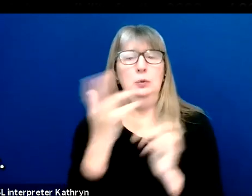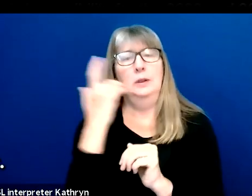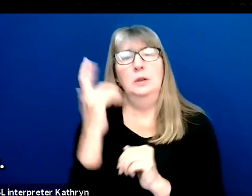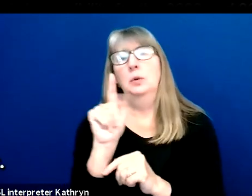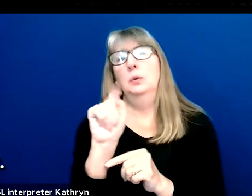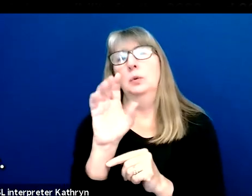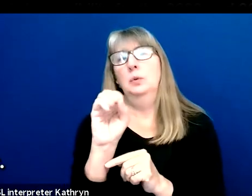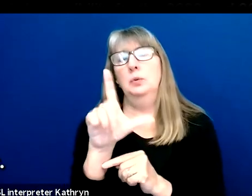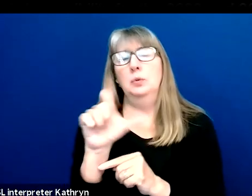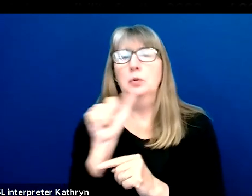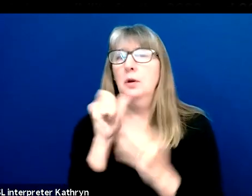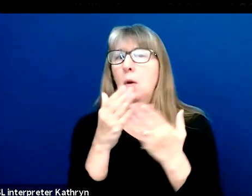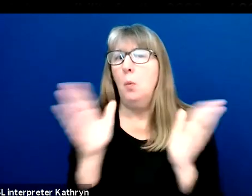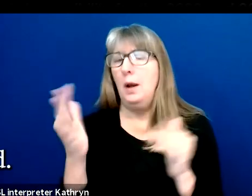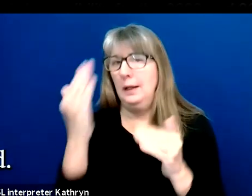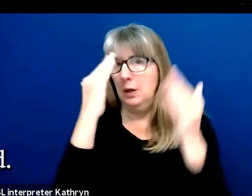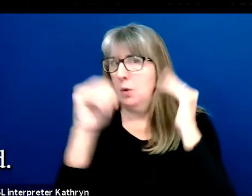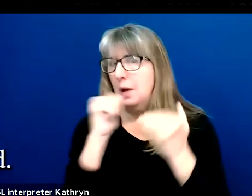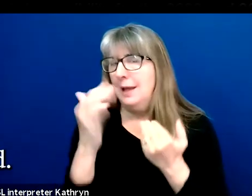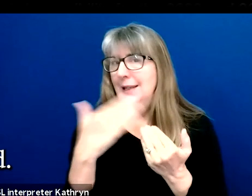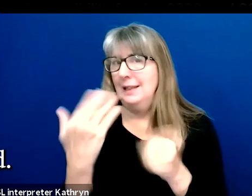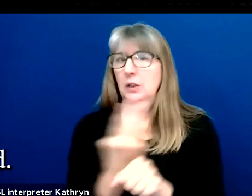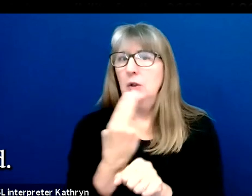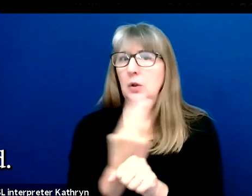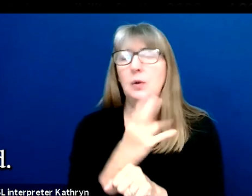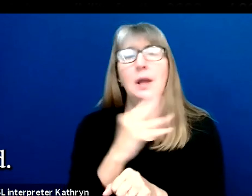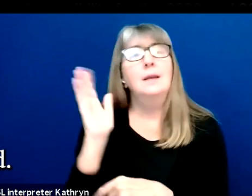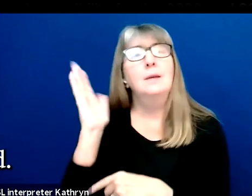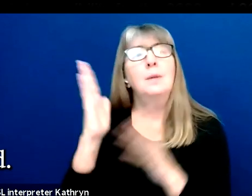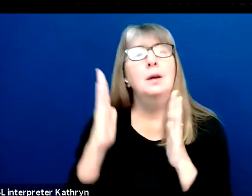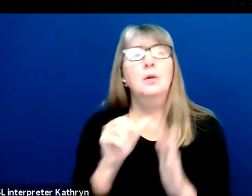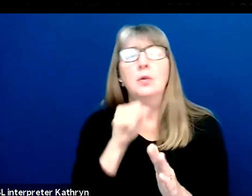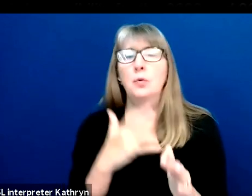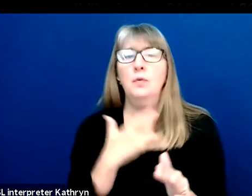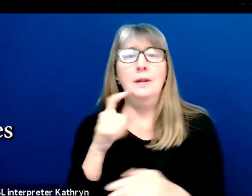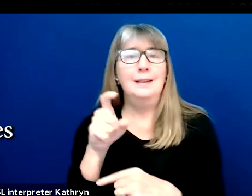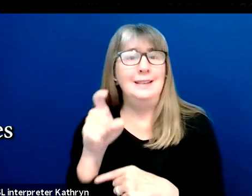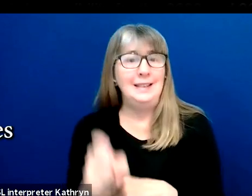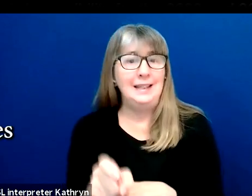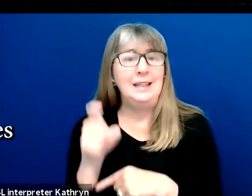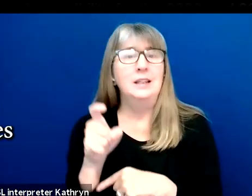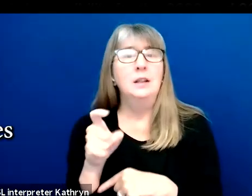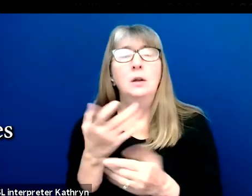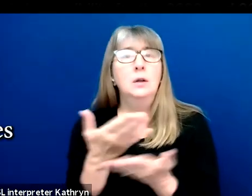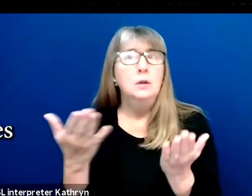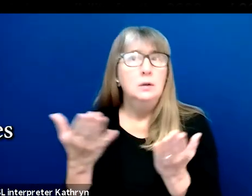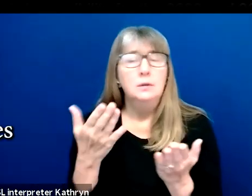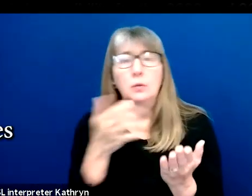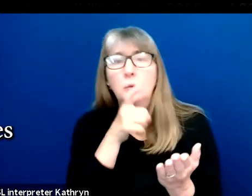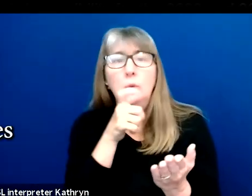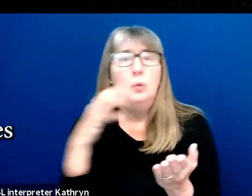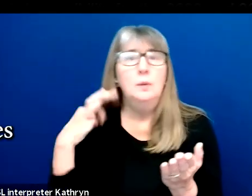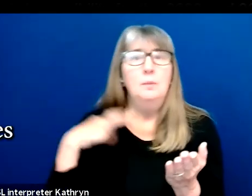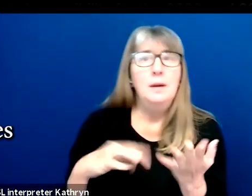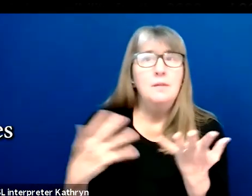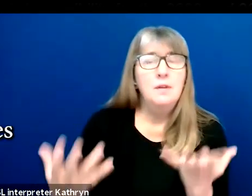widely known and easy to use. But also speakers don't generally feel the need who in the audience would benefit, which of course creates this